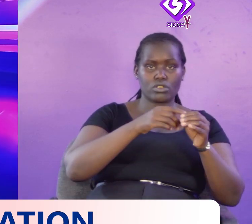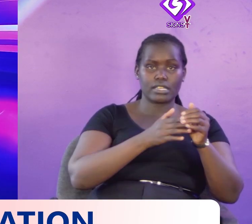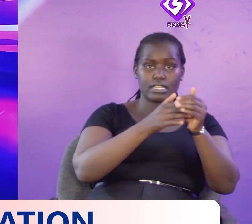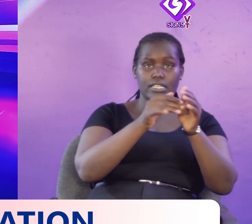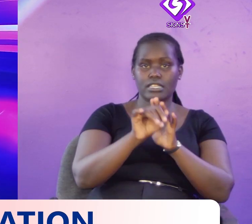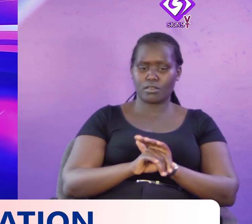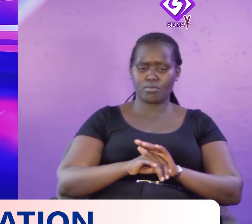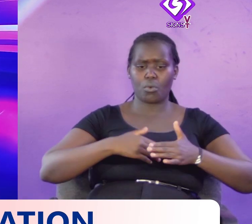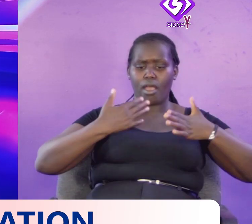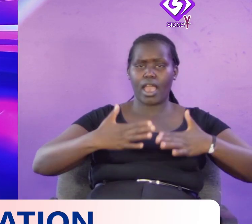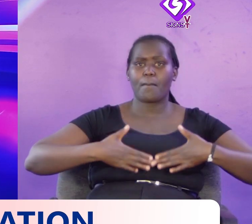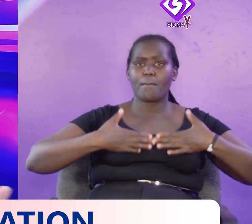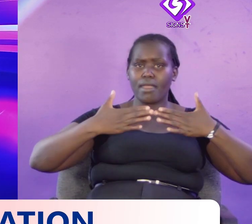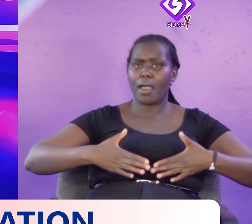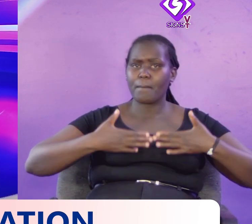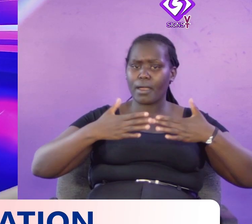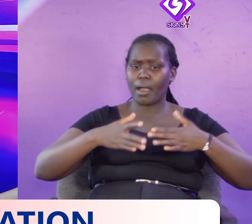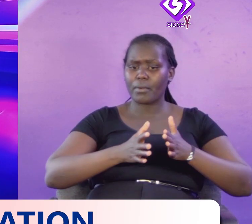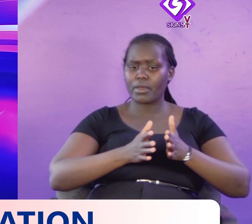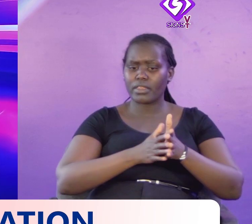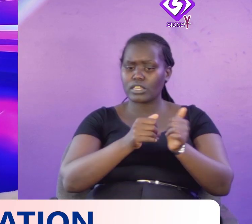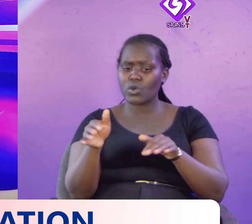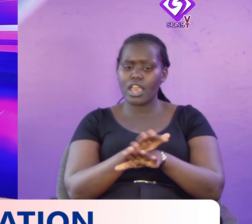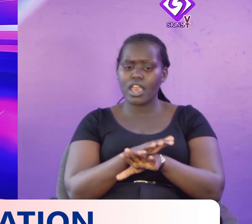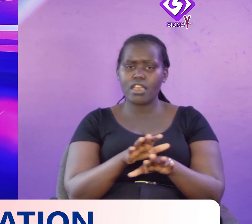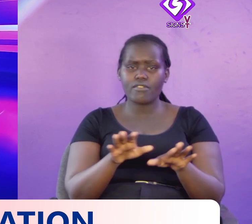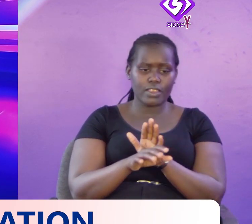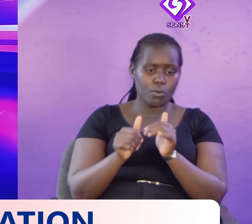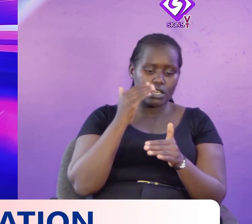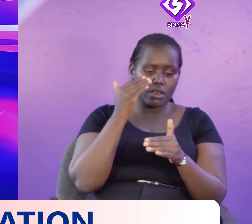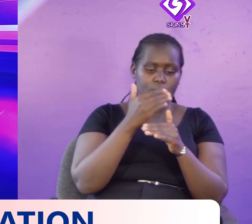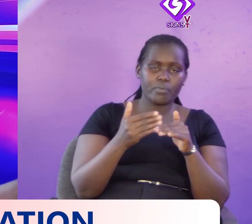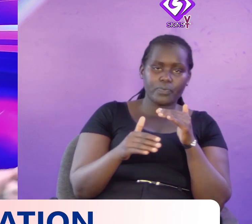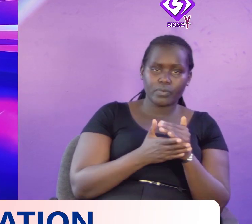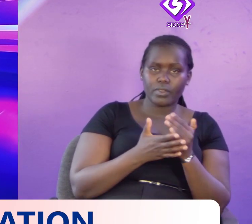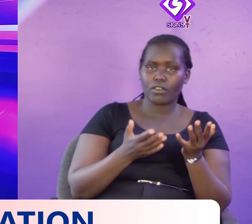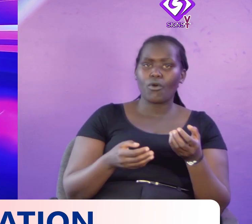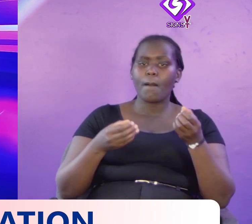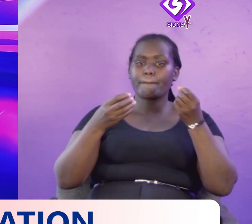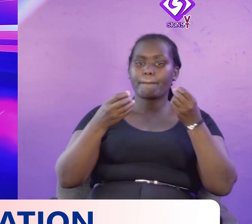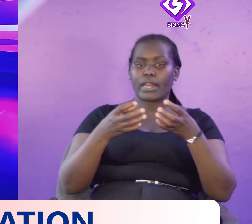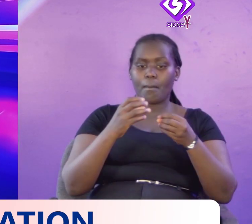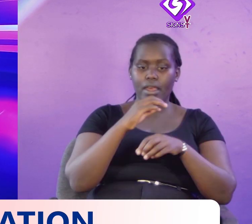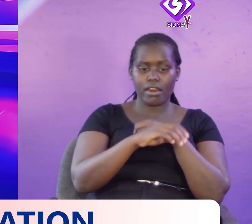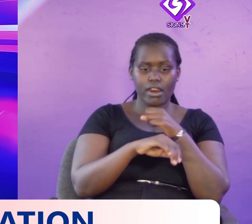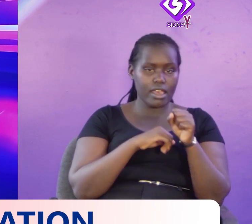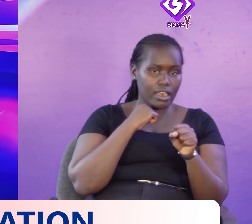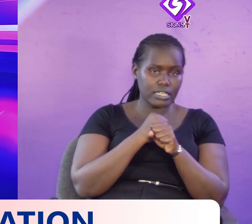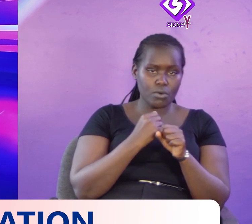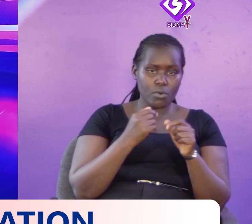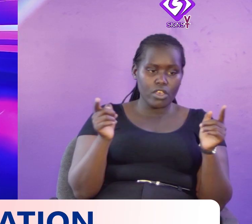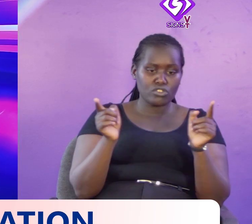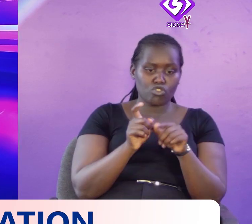so excited. Wanararua kila kitu, everything that has been built over very many years. Yes. Within a very short